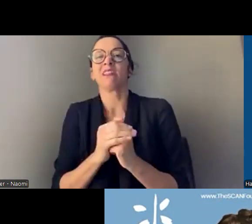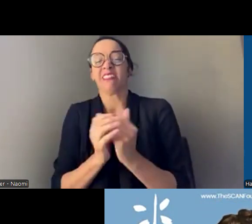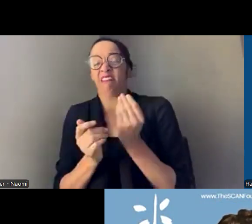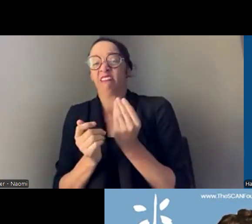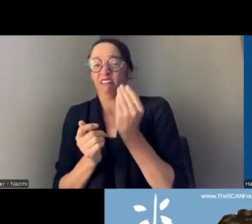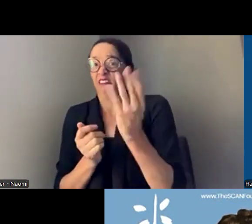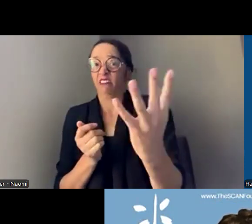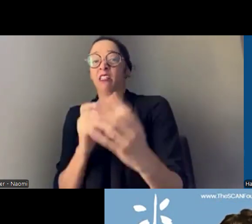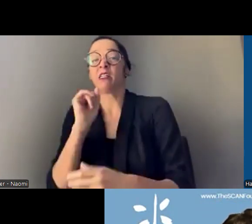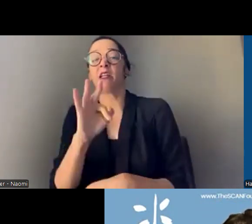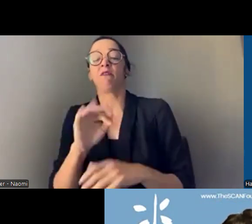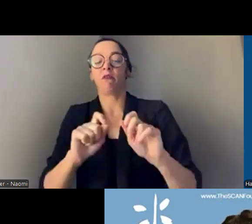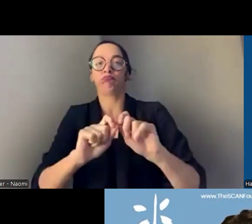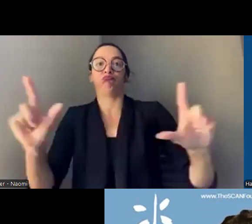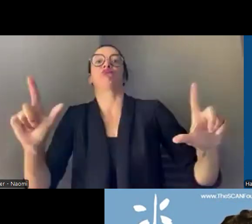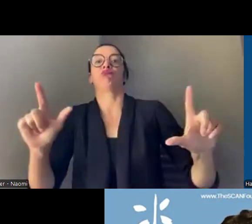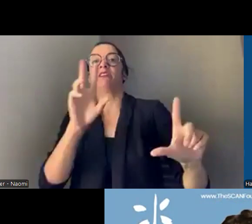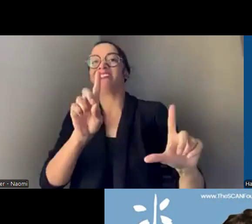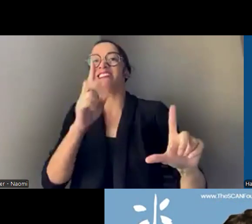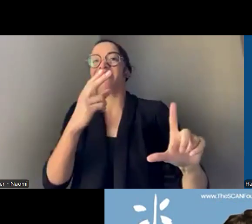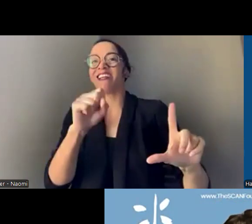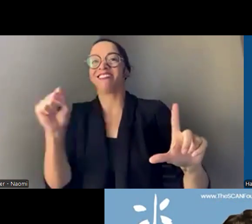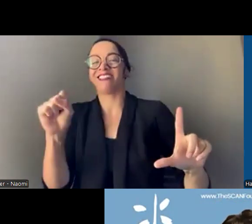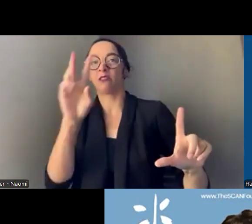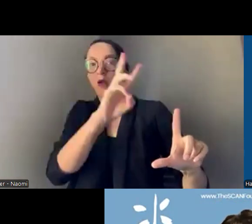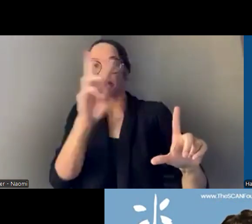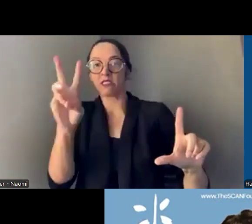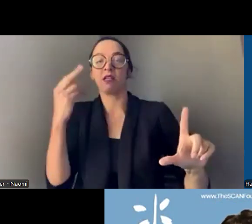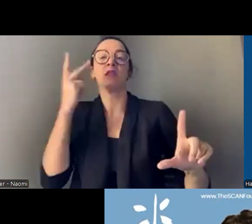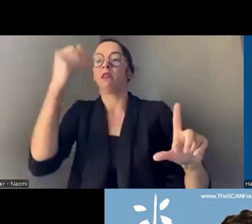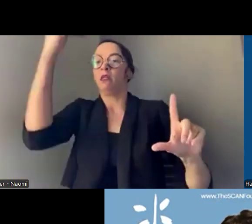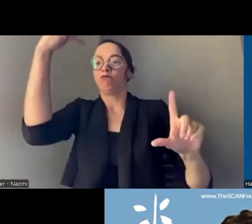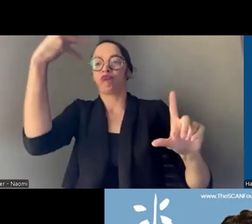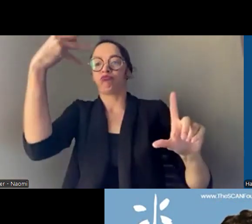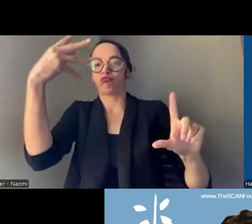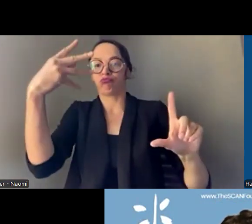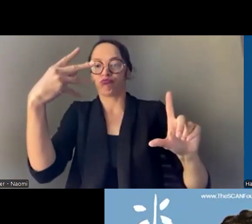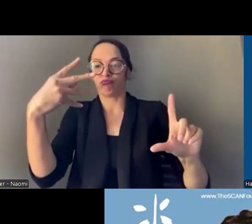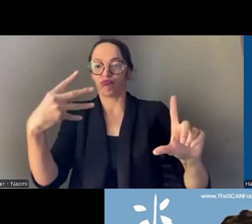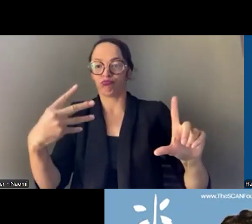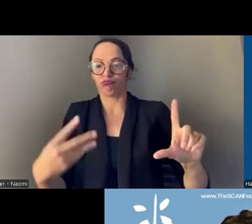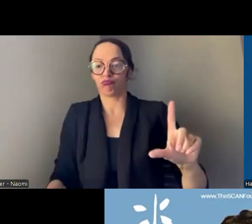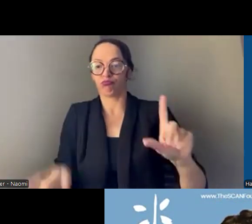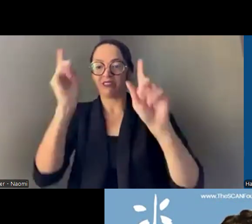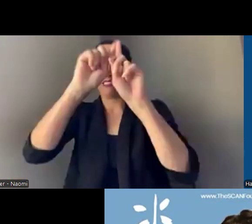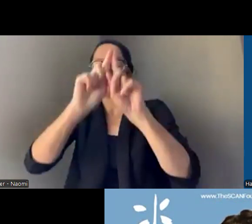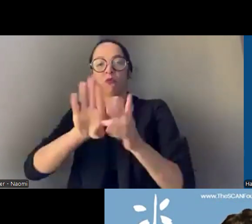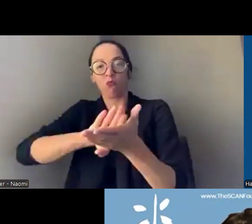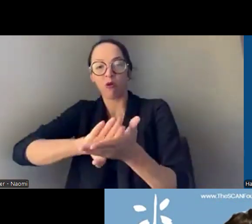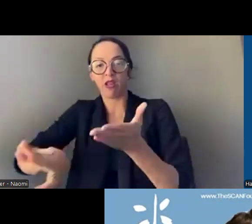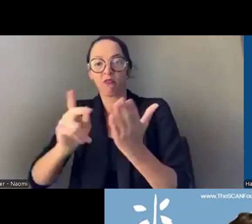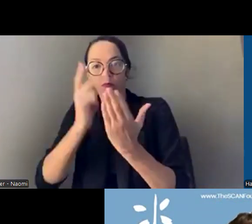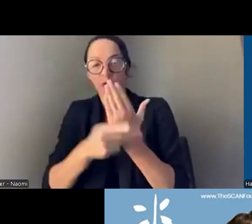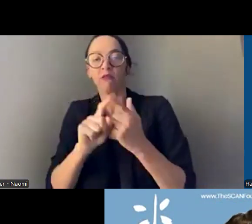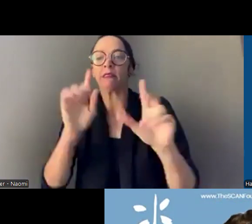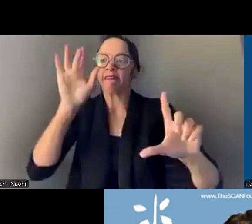great waiver programs, but you have to click on each one and they all have different qualifications. So